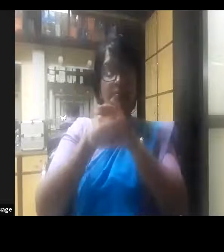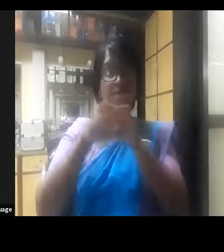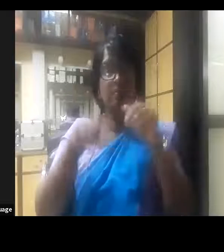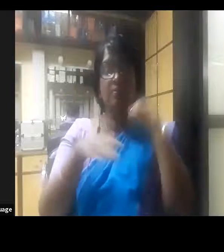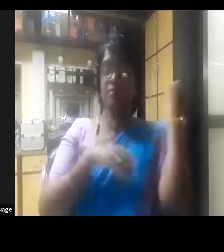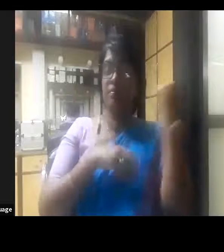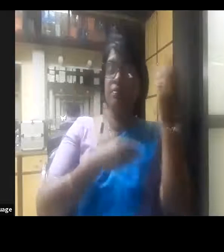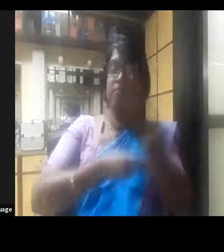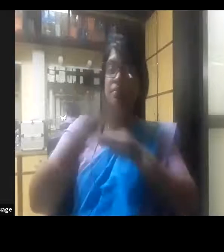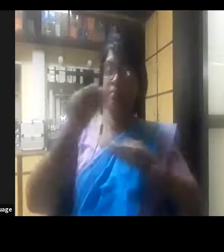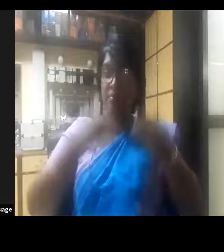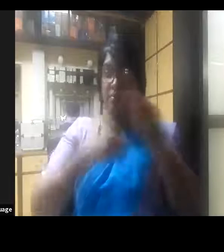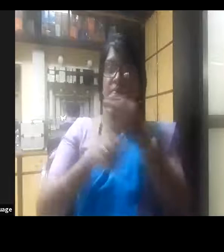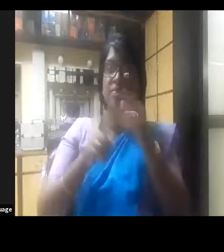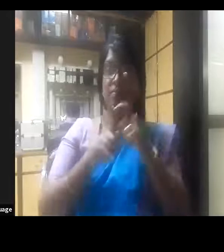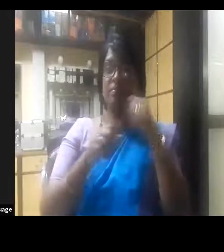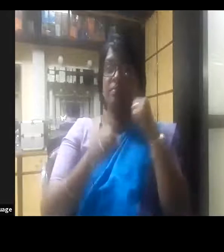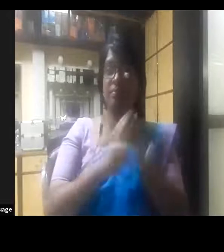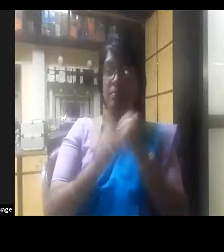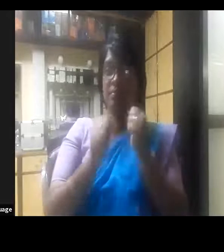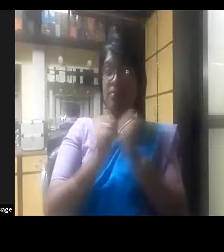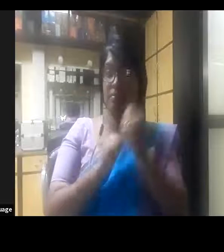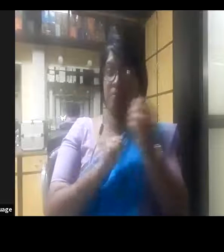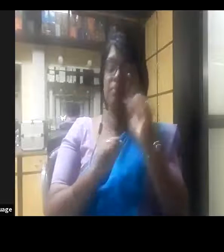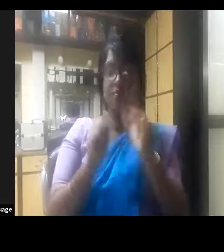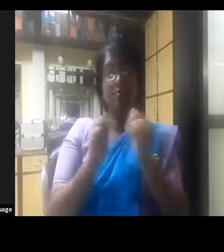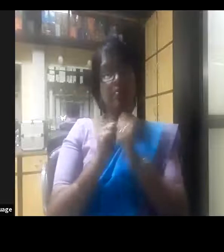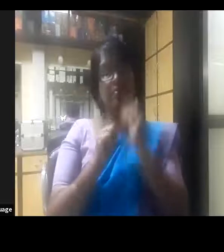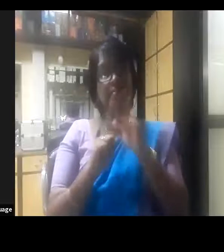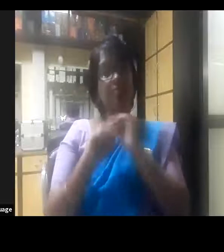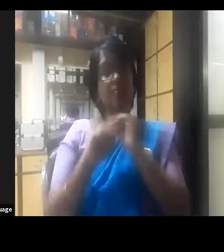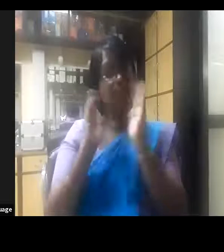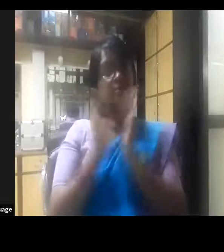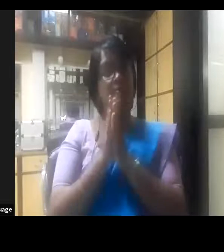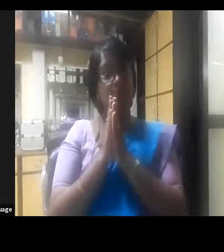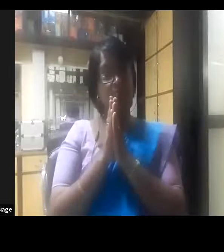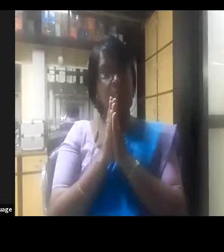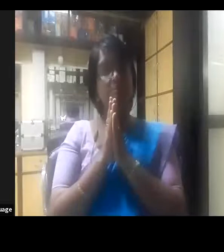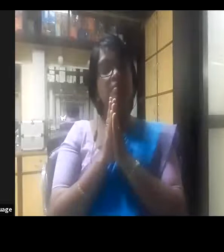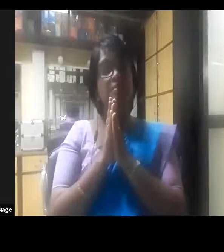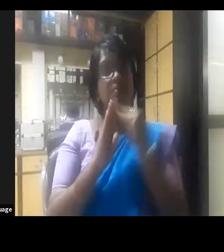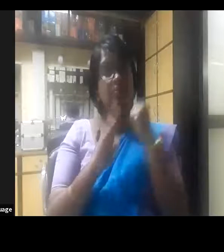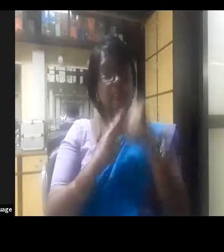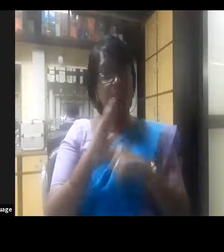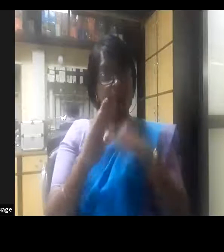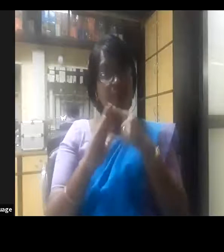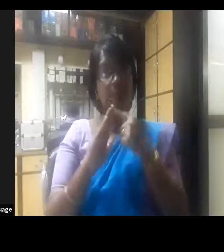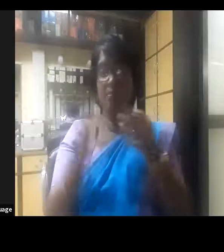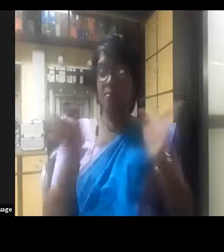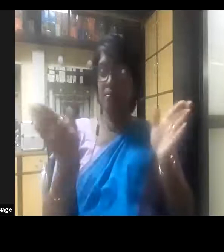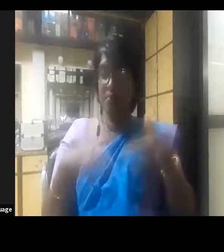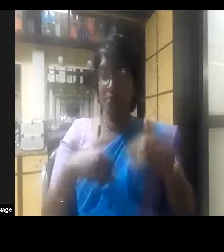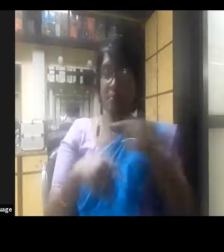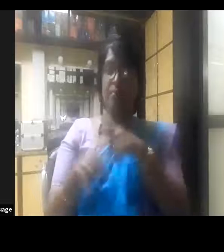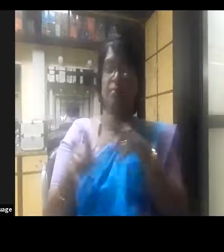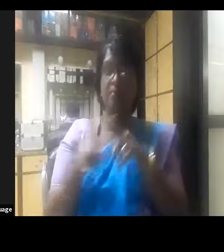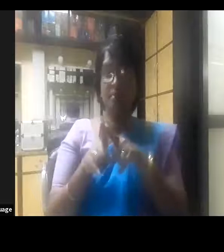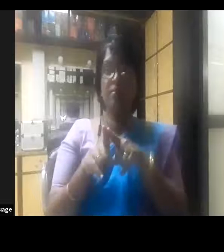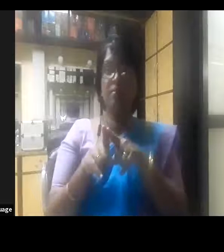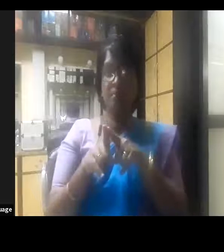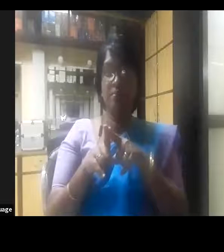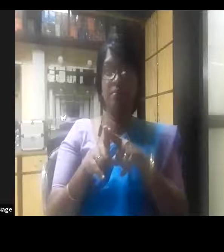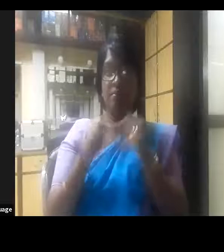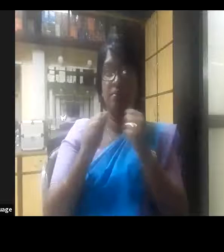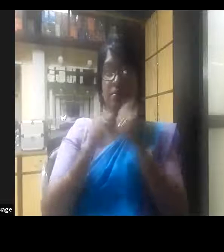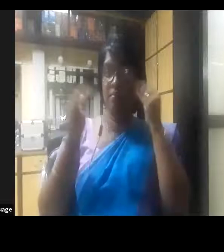digitally. Unfortunately, Sri Lanka has still not set up a national single window system or a port community